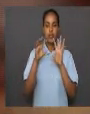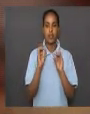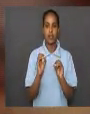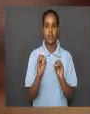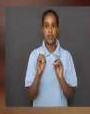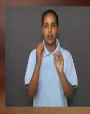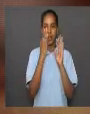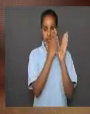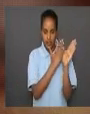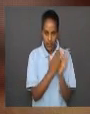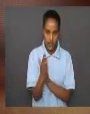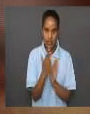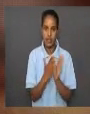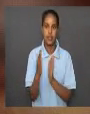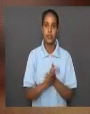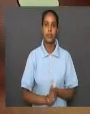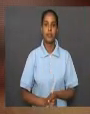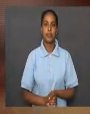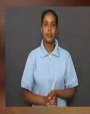Students, let's get ready.